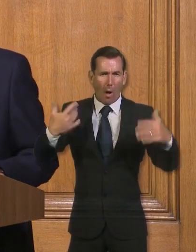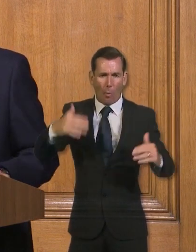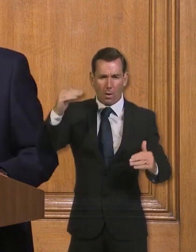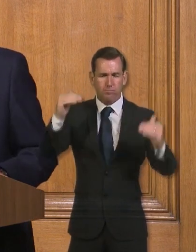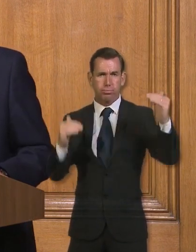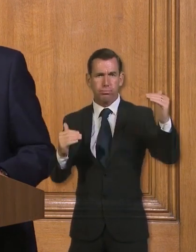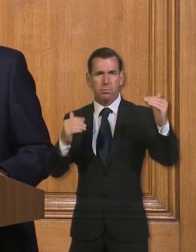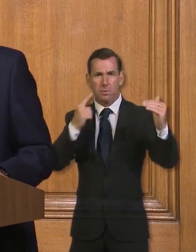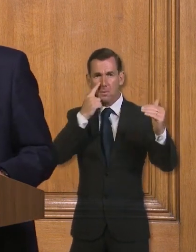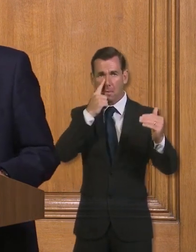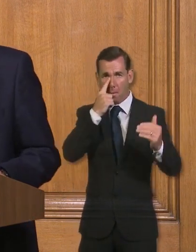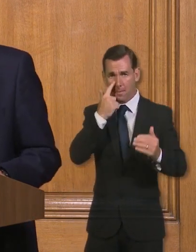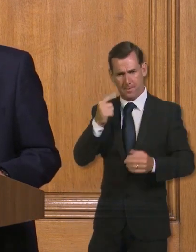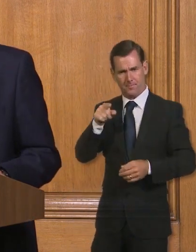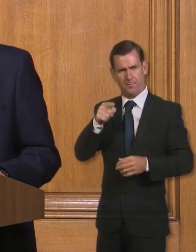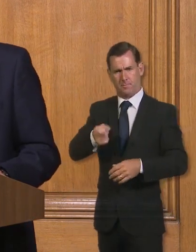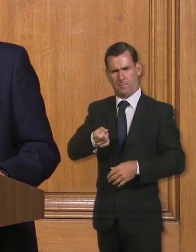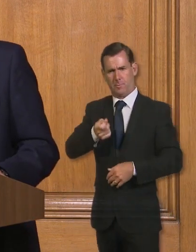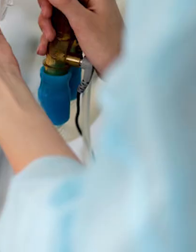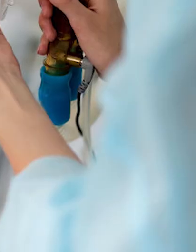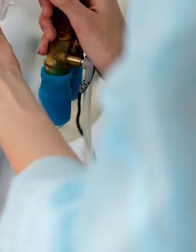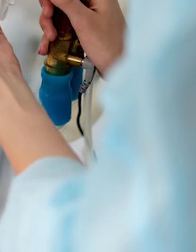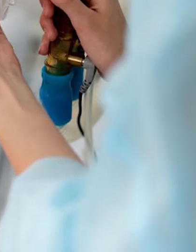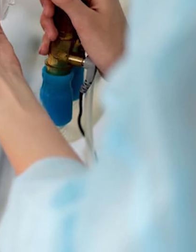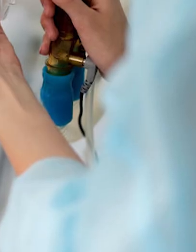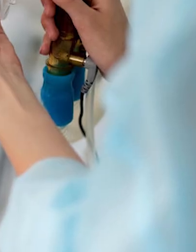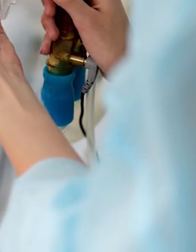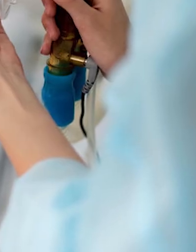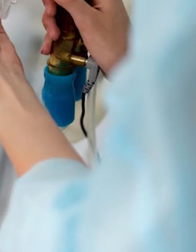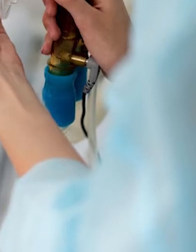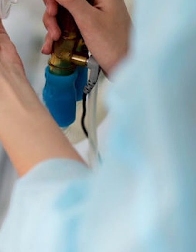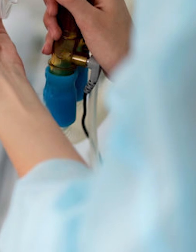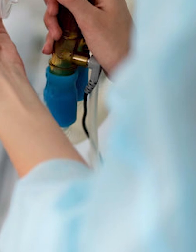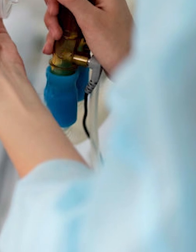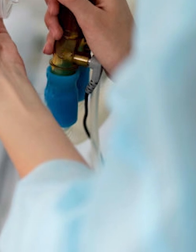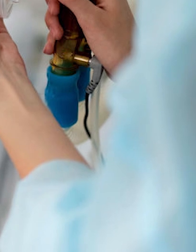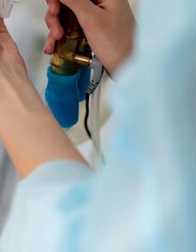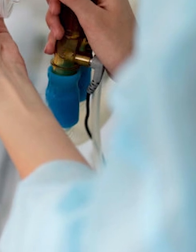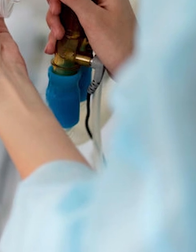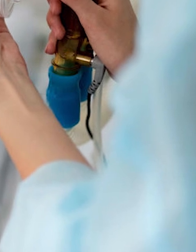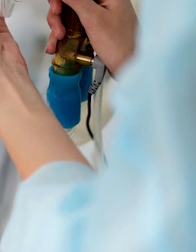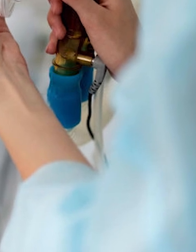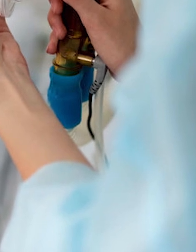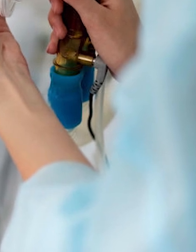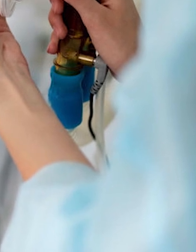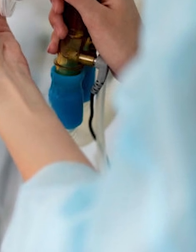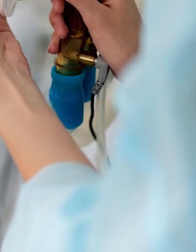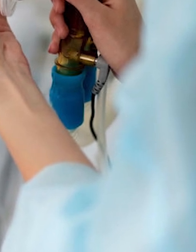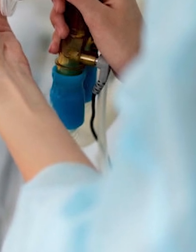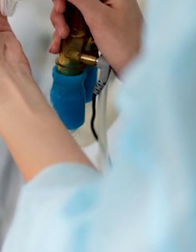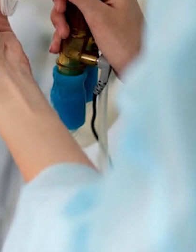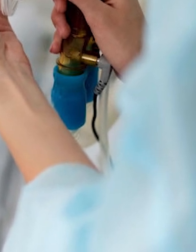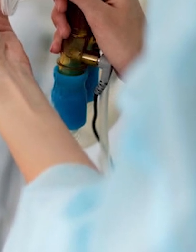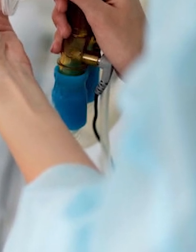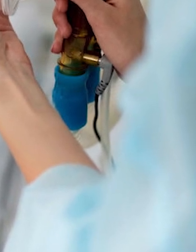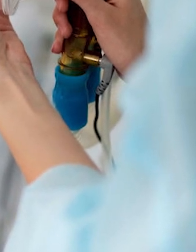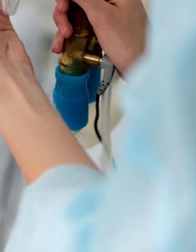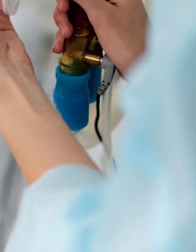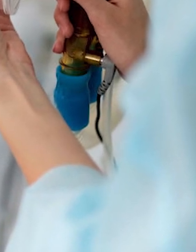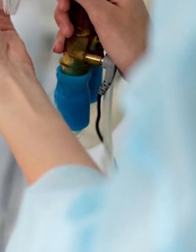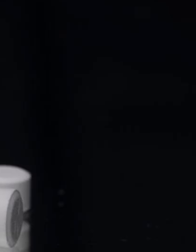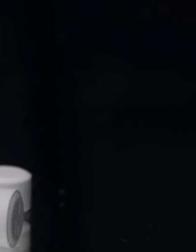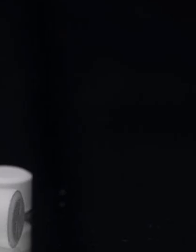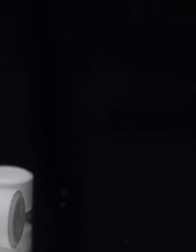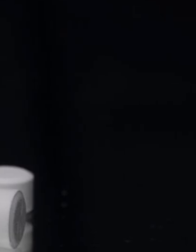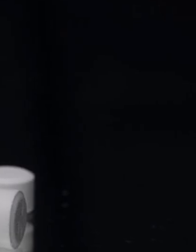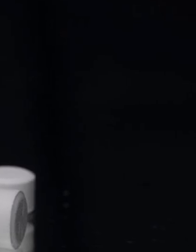different treatment groups. So in ventilated patients with COVID-19, the drug dexamethasone, so 10 days